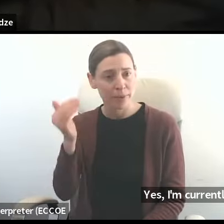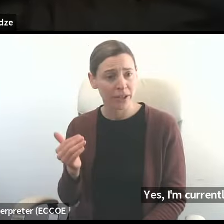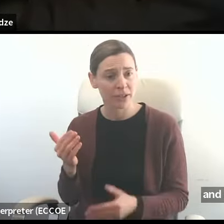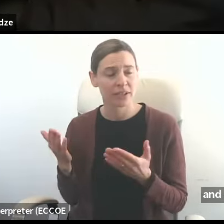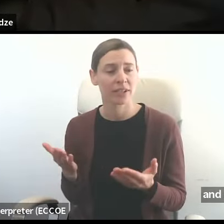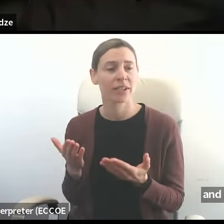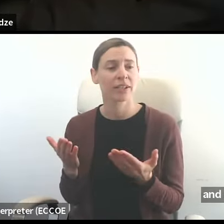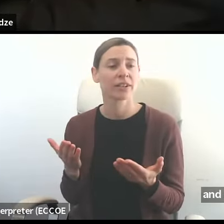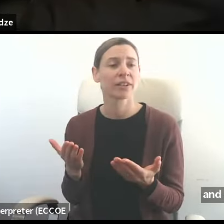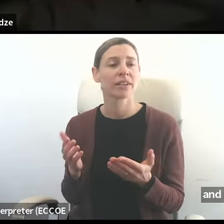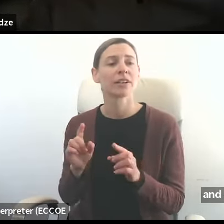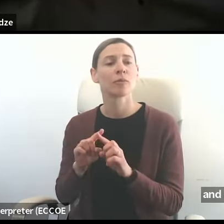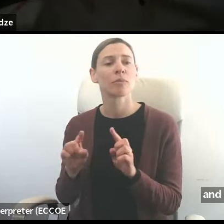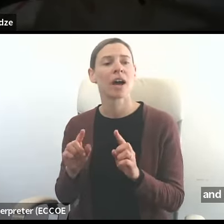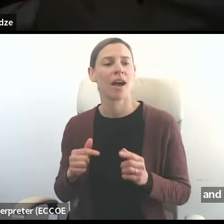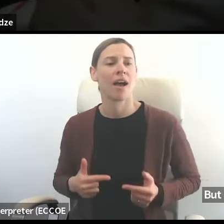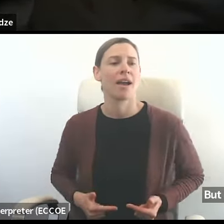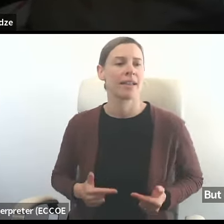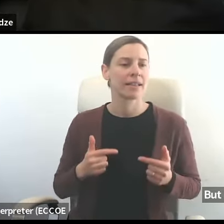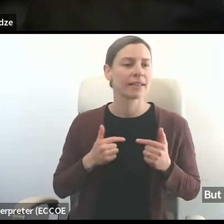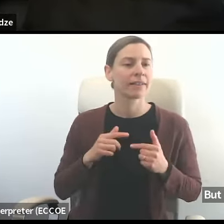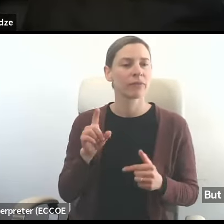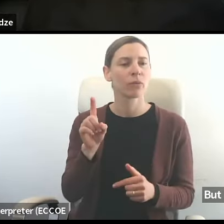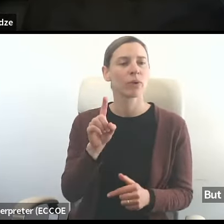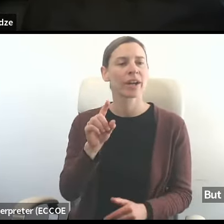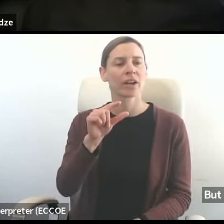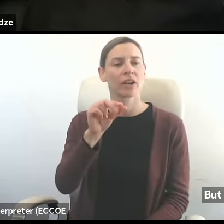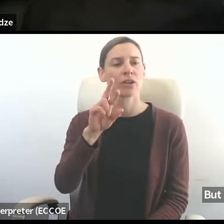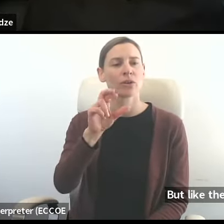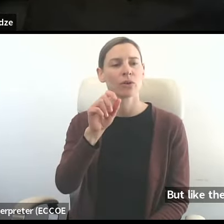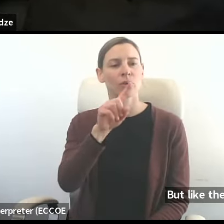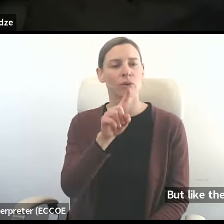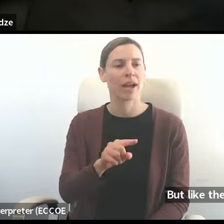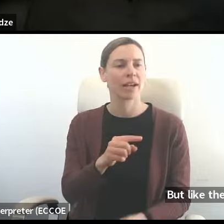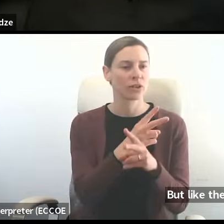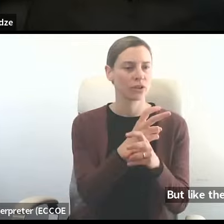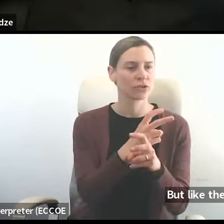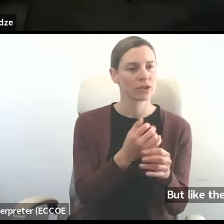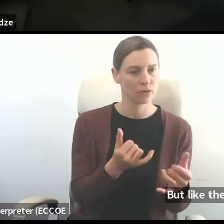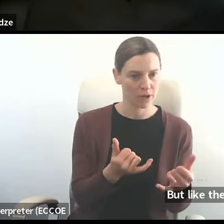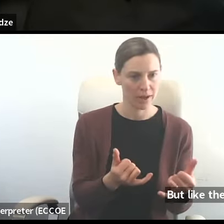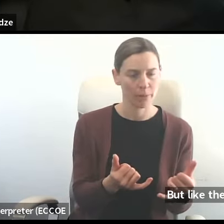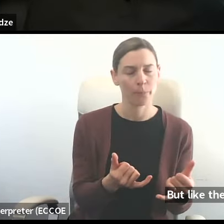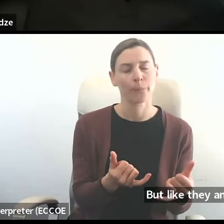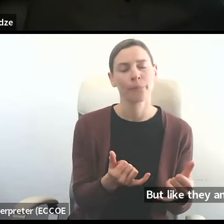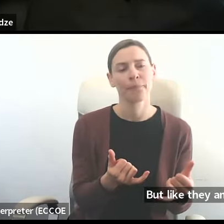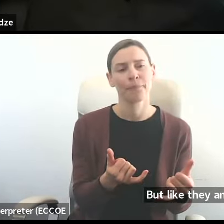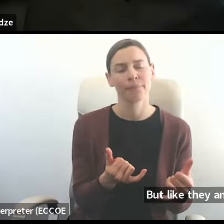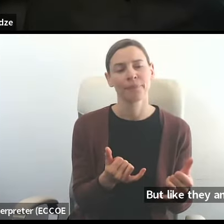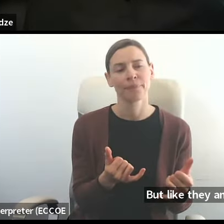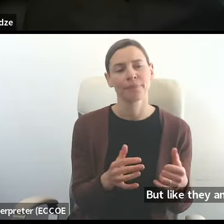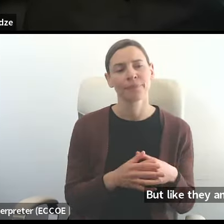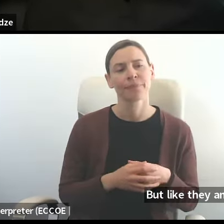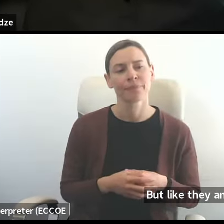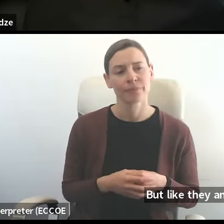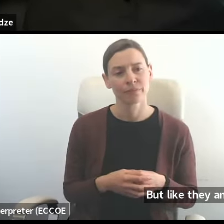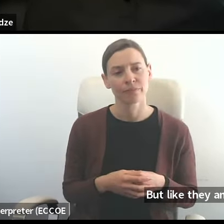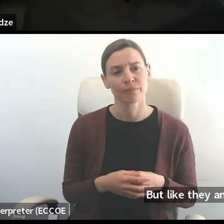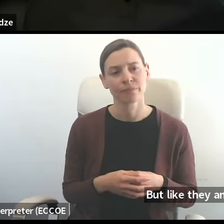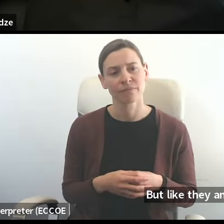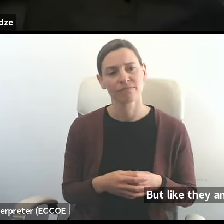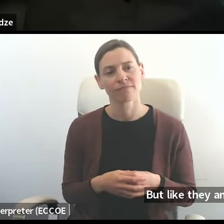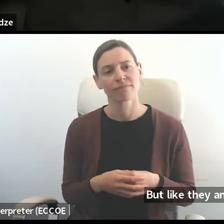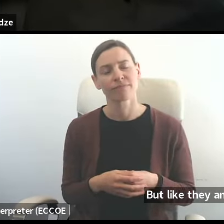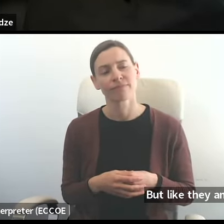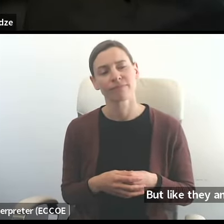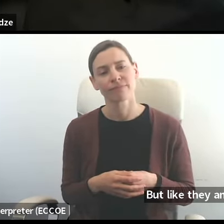based now in Graz in Austria, and like there I'm like as a